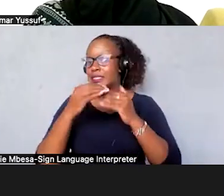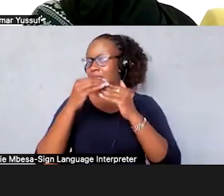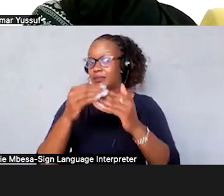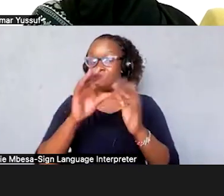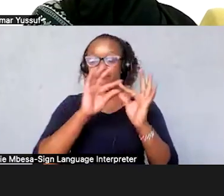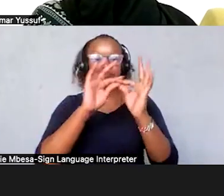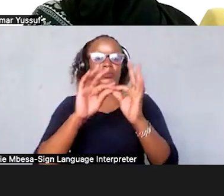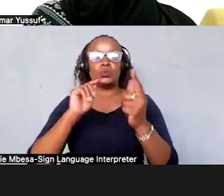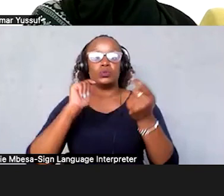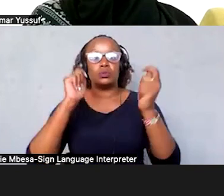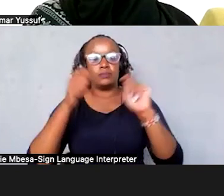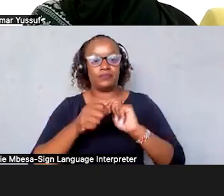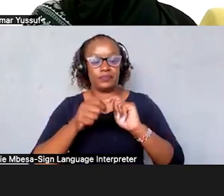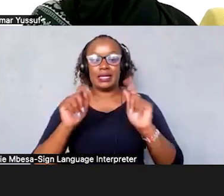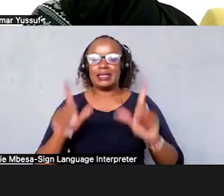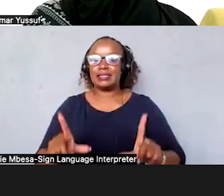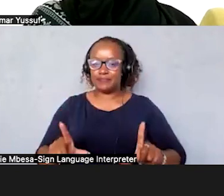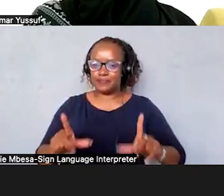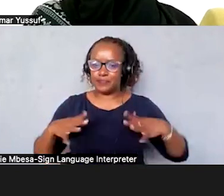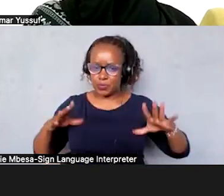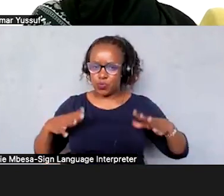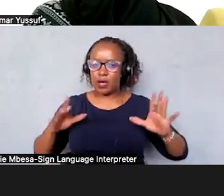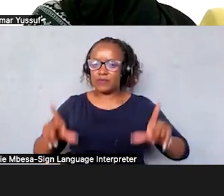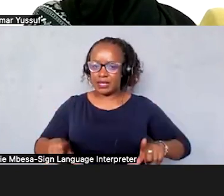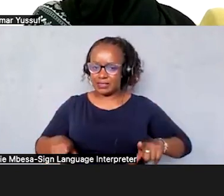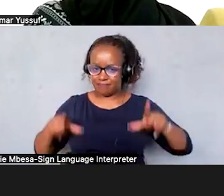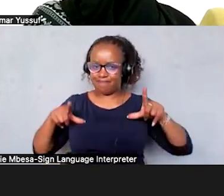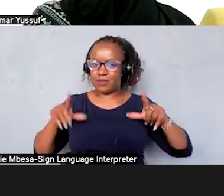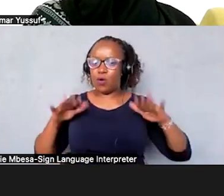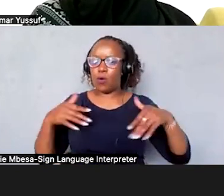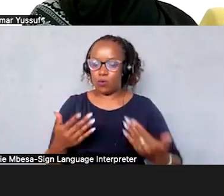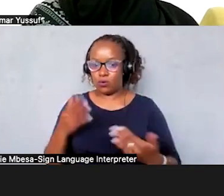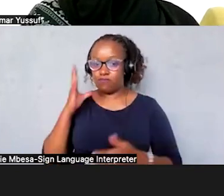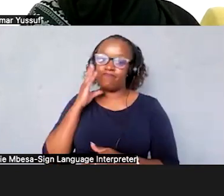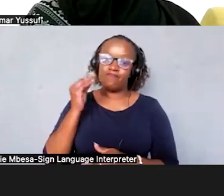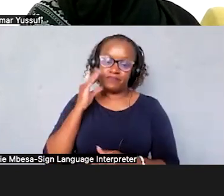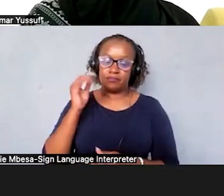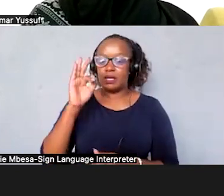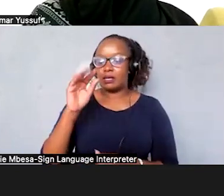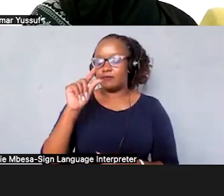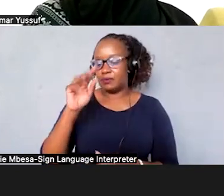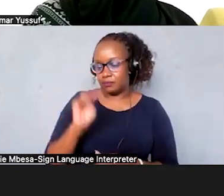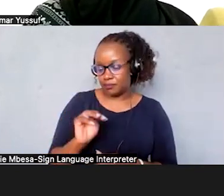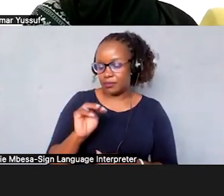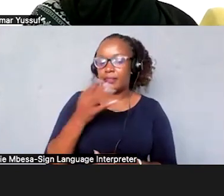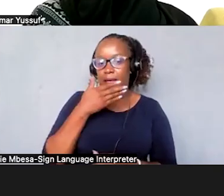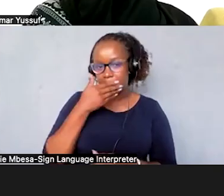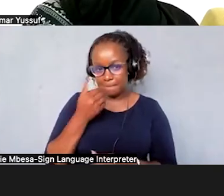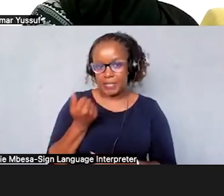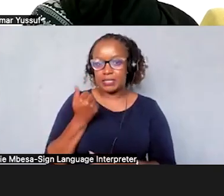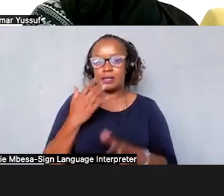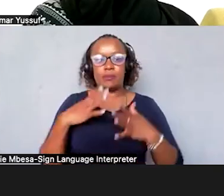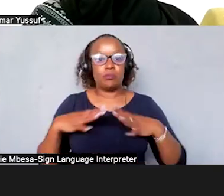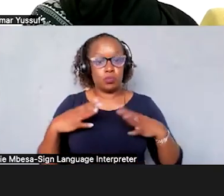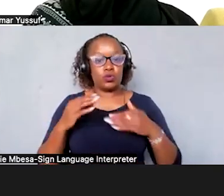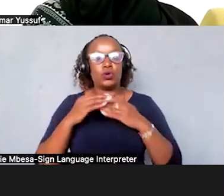one, survivors are the heartbeat. As we know that survivors are the heartbeat of the movement because of their lived experience.